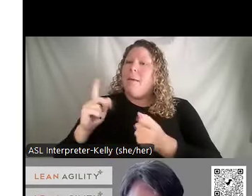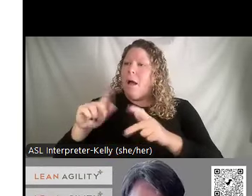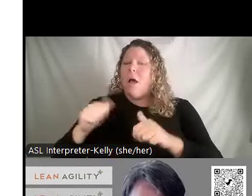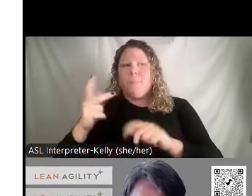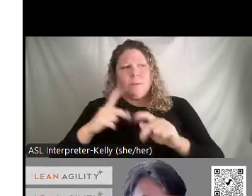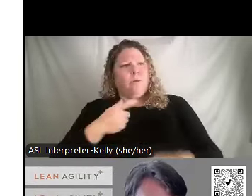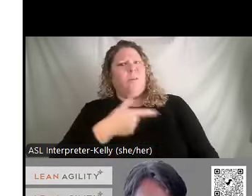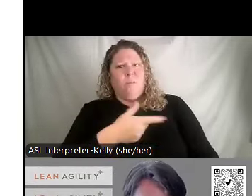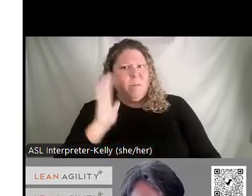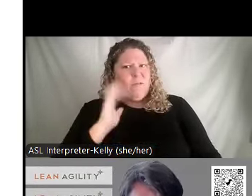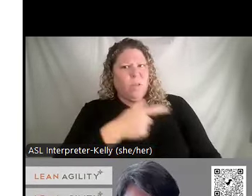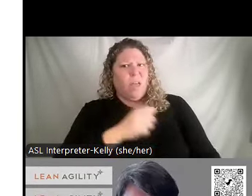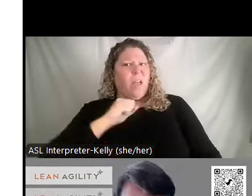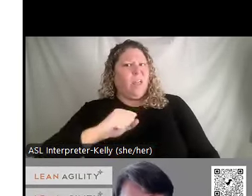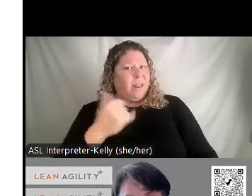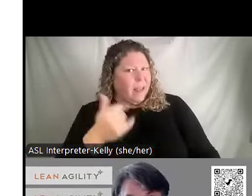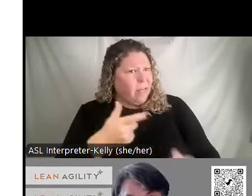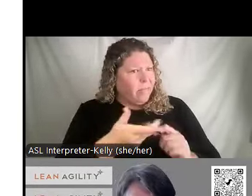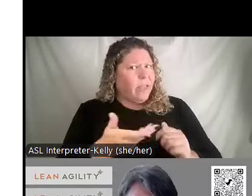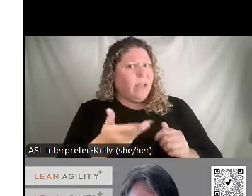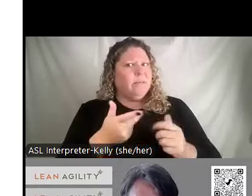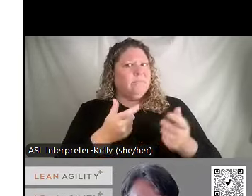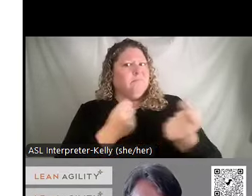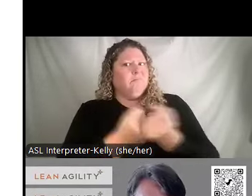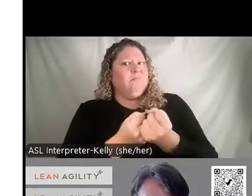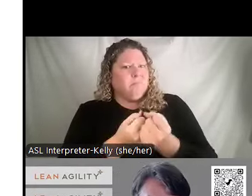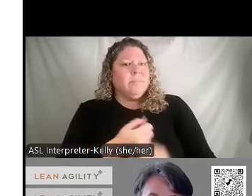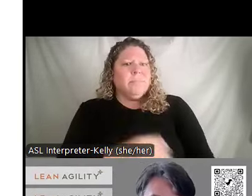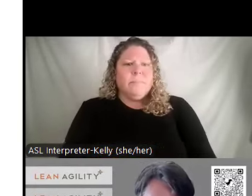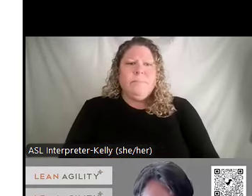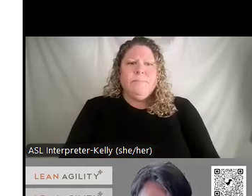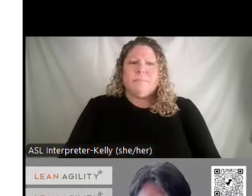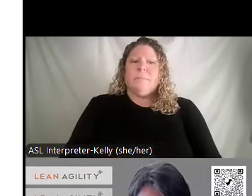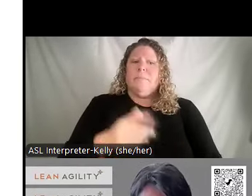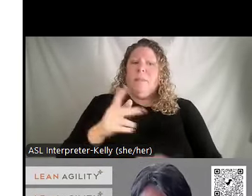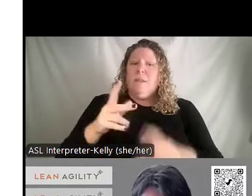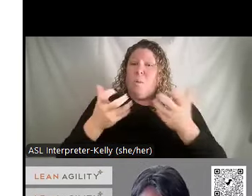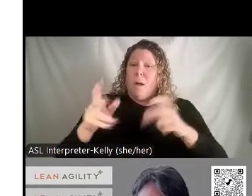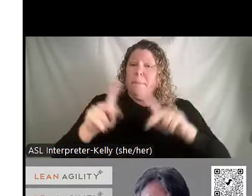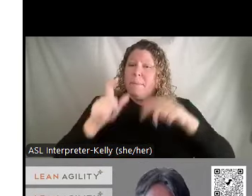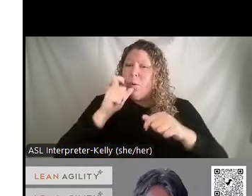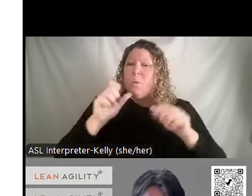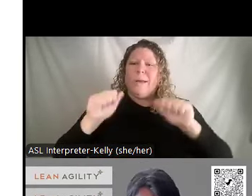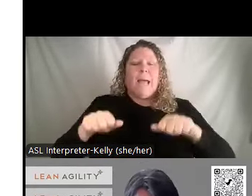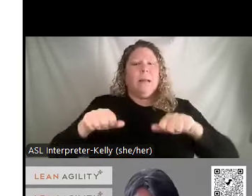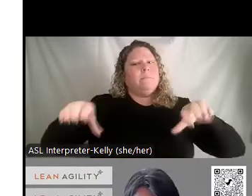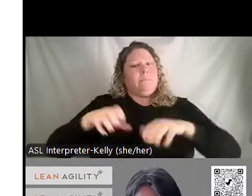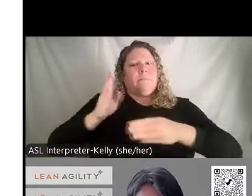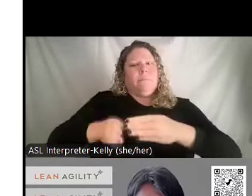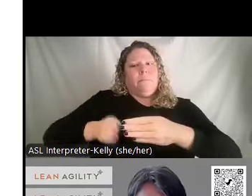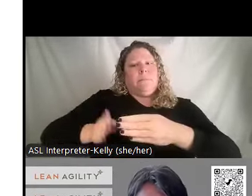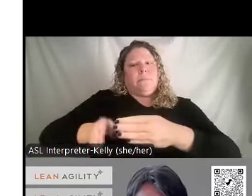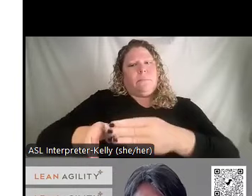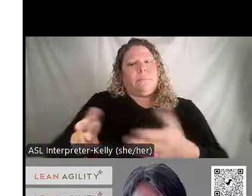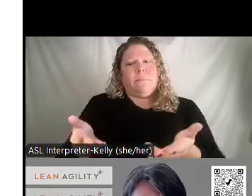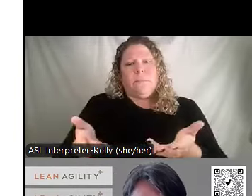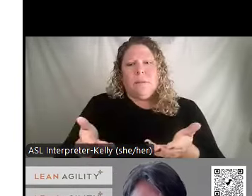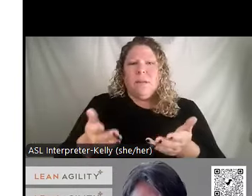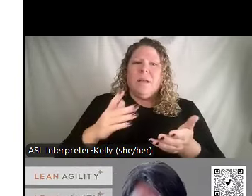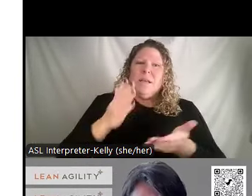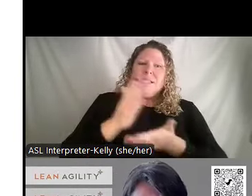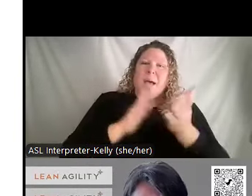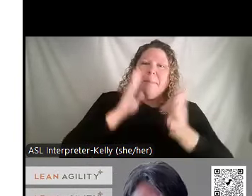start becoming advocates or proponents. And you also want people who get things done. Innovators are great blue sky thinkers, but they're often not